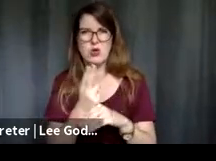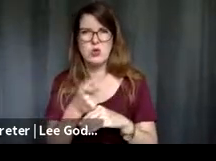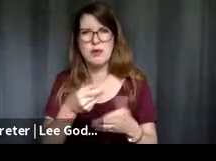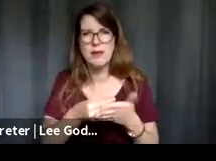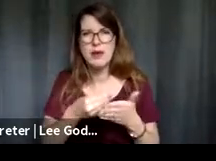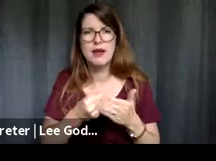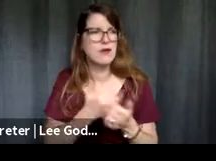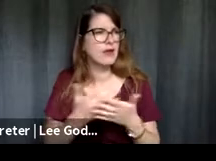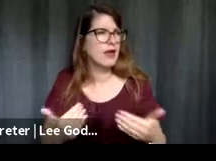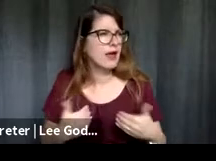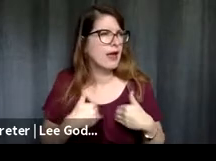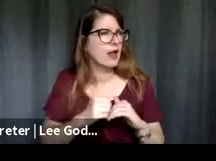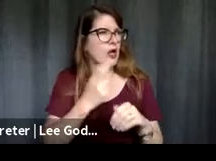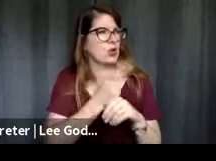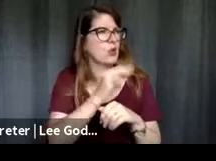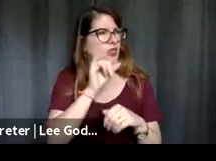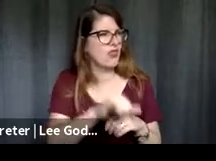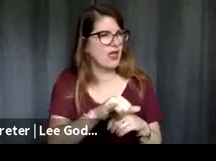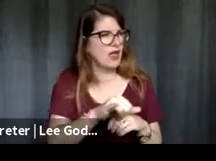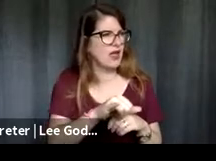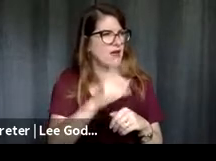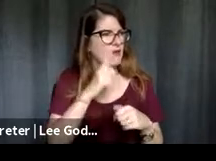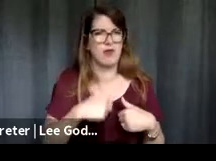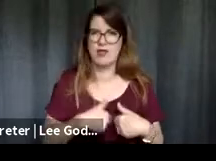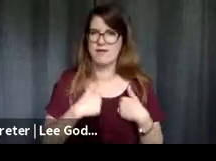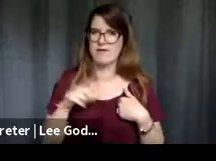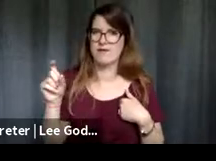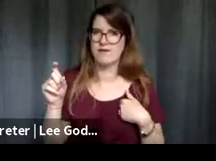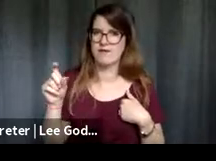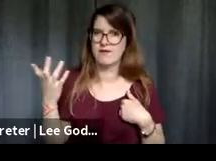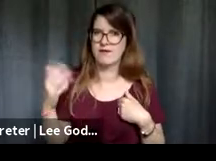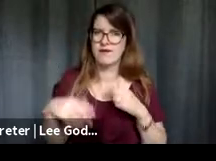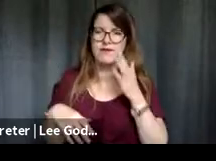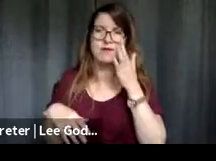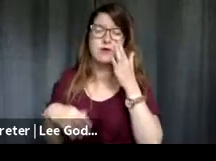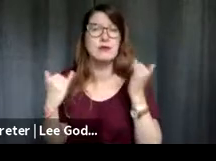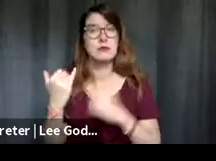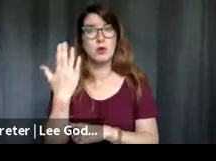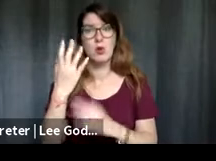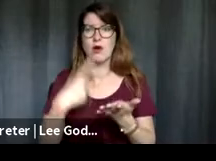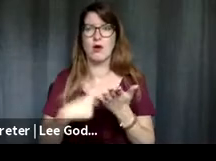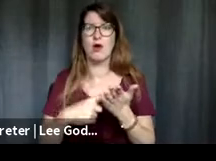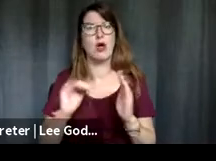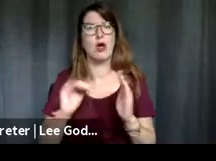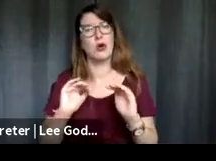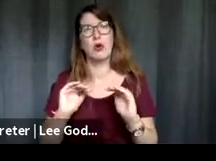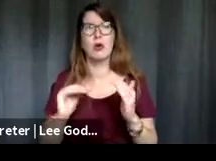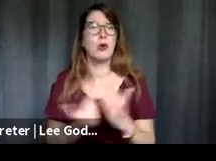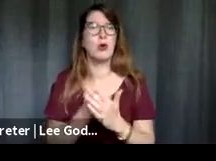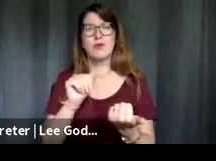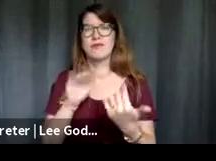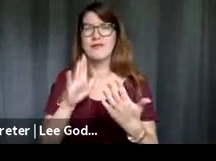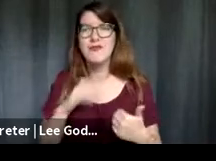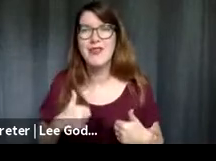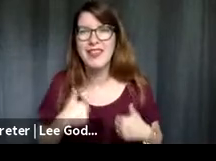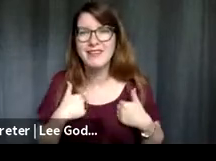of life that counts for us forever. So this morning, I want to talk about a new way to play the game of life, the